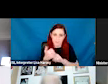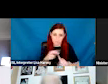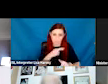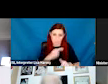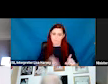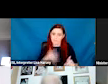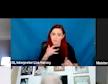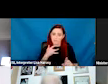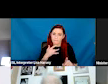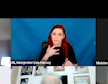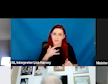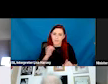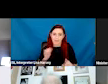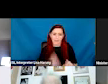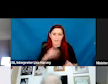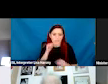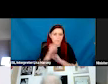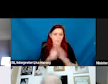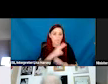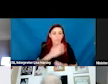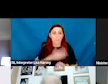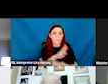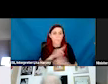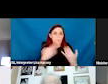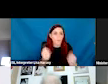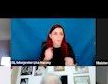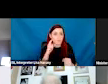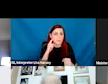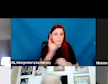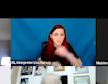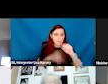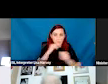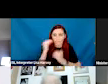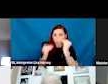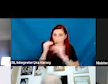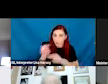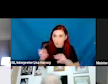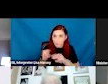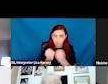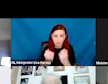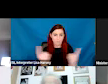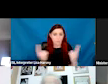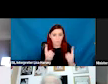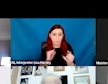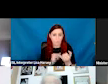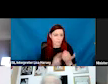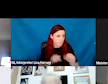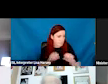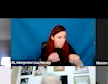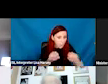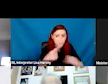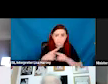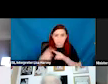the lived experience, not only for persons with disabilities, but for older people, for everybody using buggies, etc.,